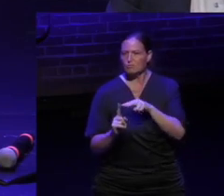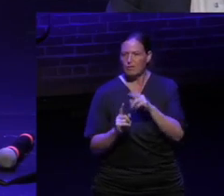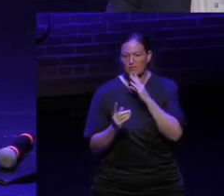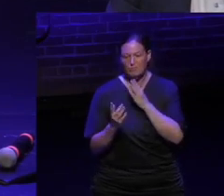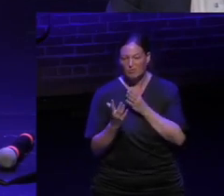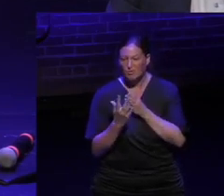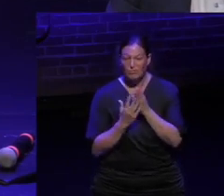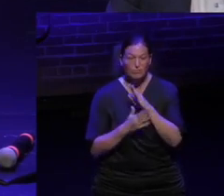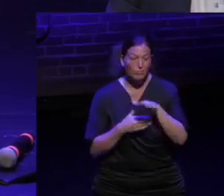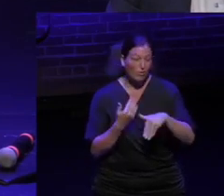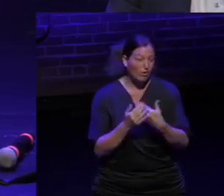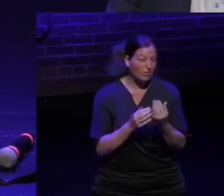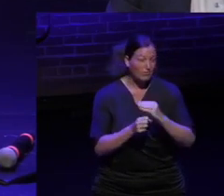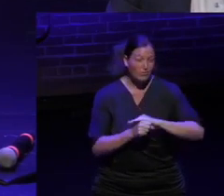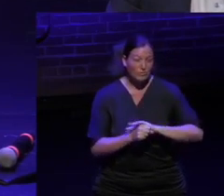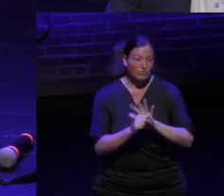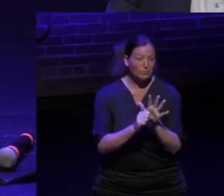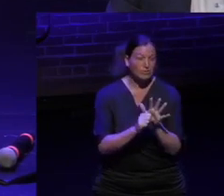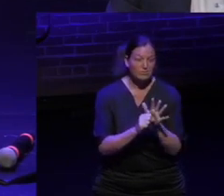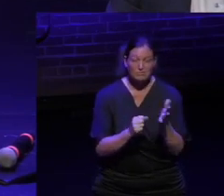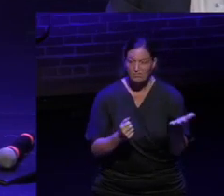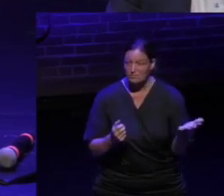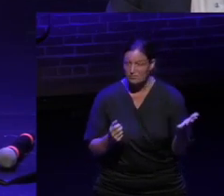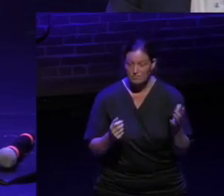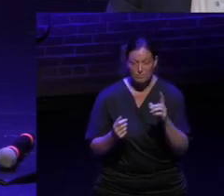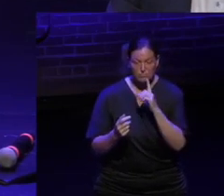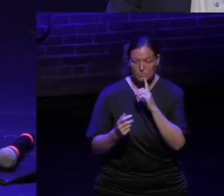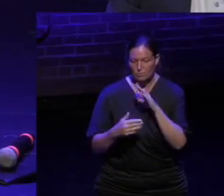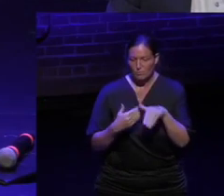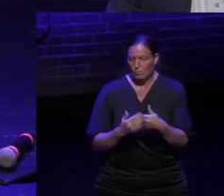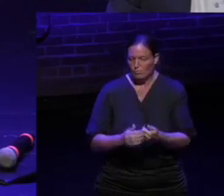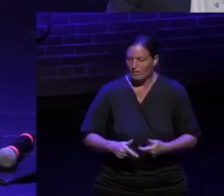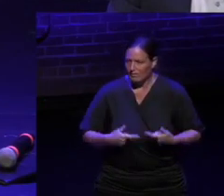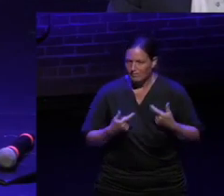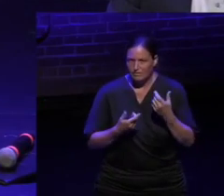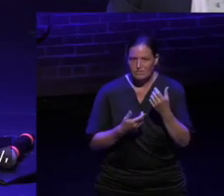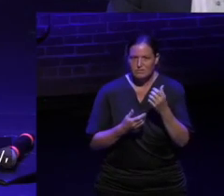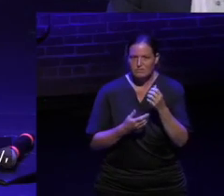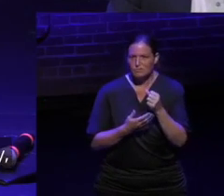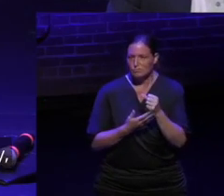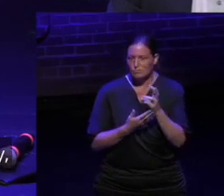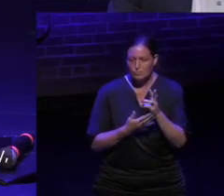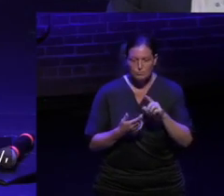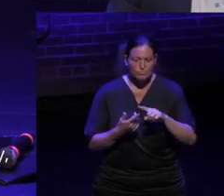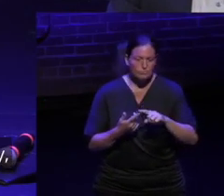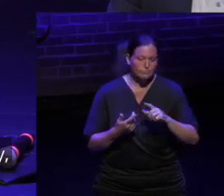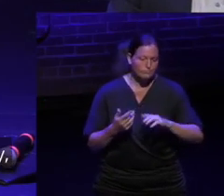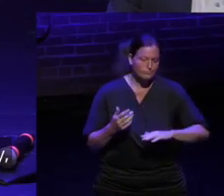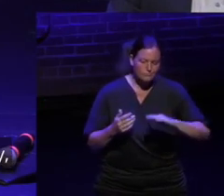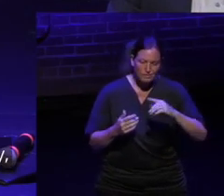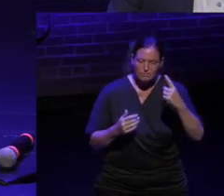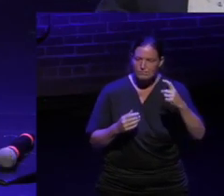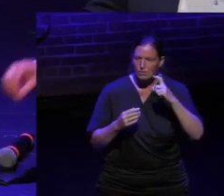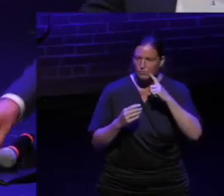whole COVID pandemic. It's actually really how I've always lived my life as a social worker, as an activist, as someone who grew up in a